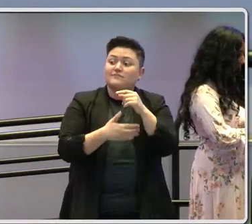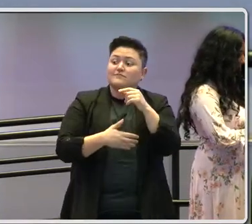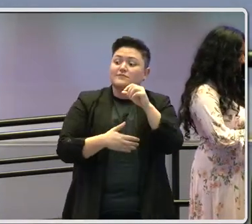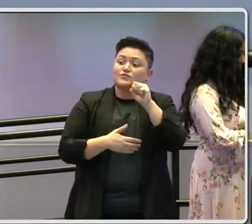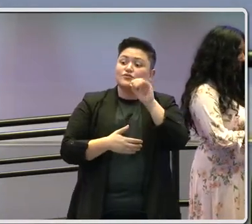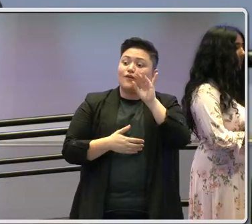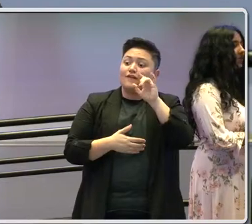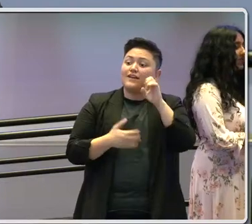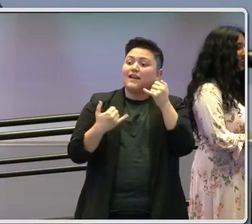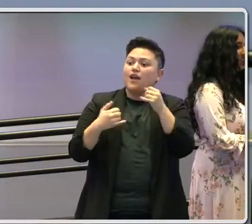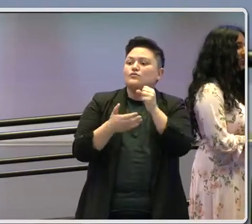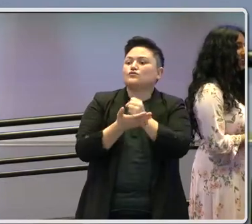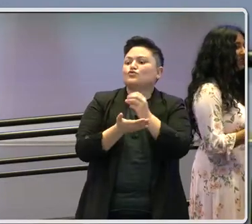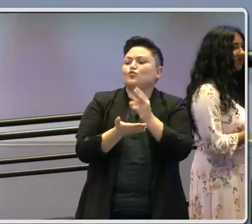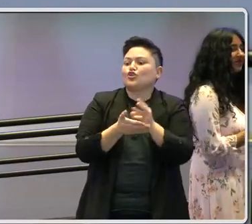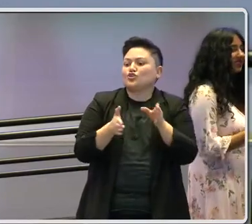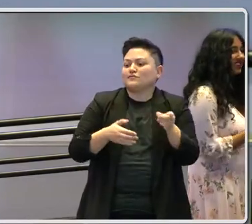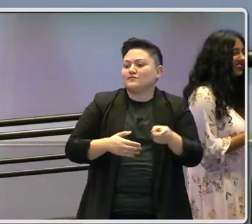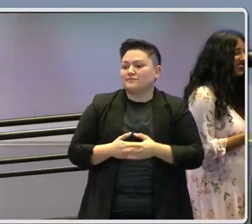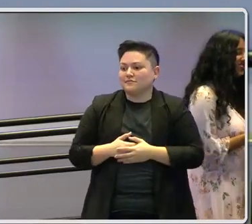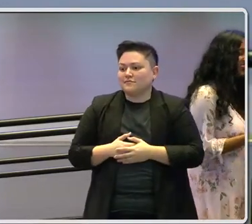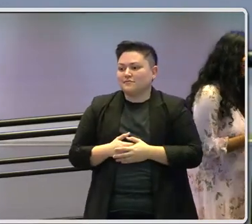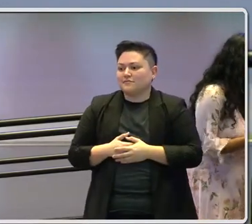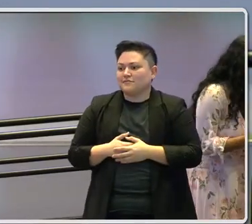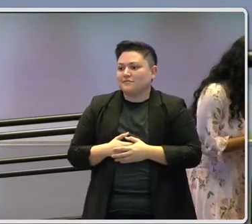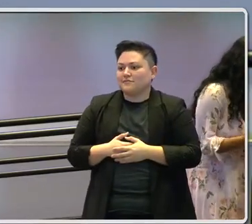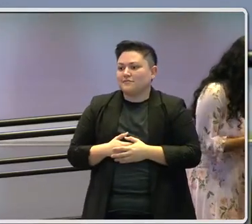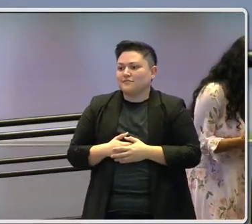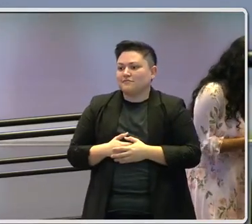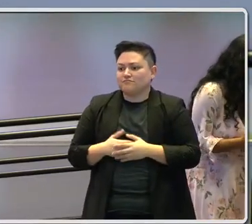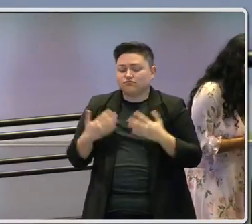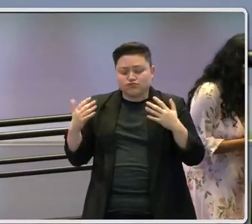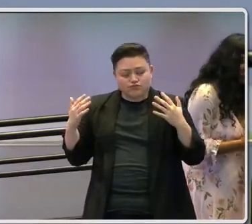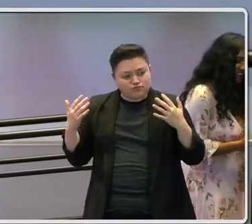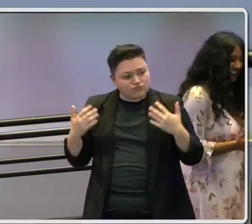worker. Yeah, yay.